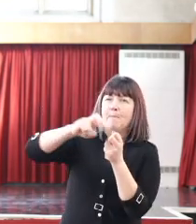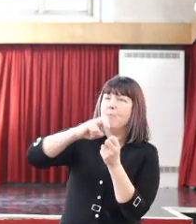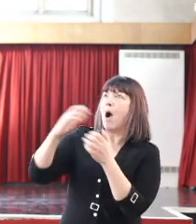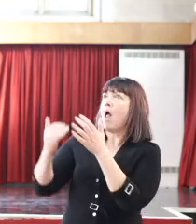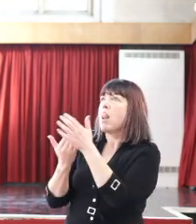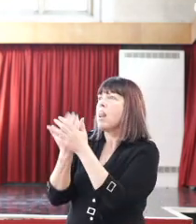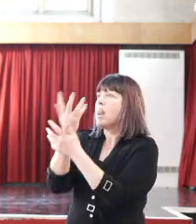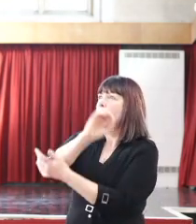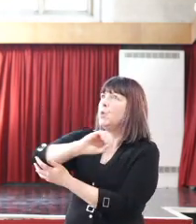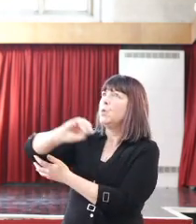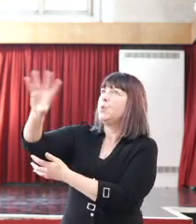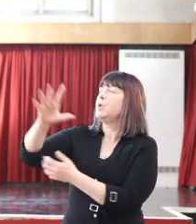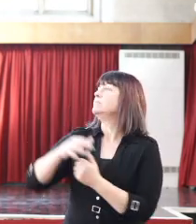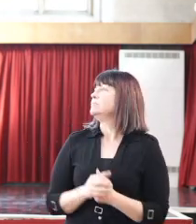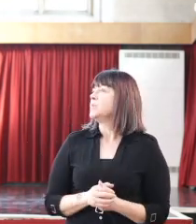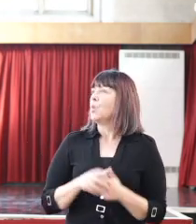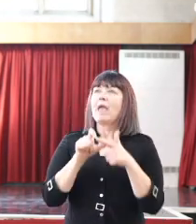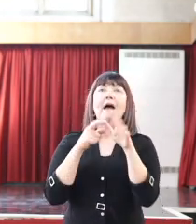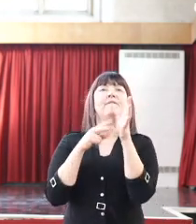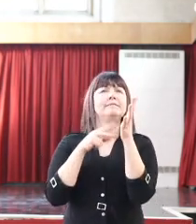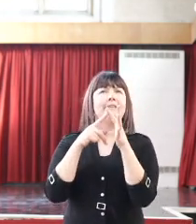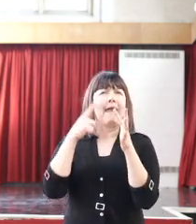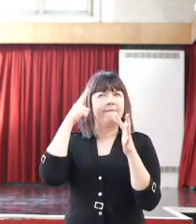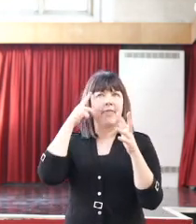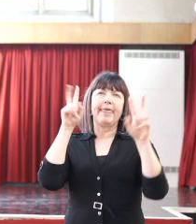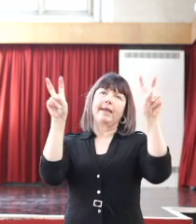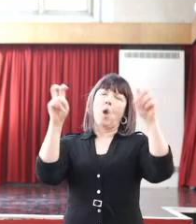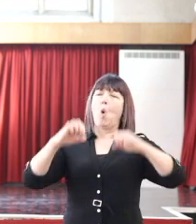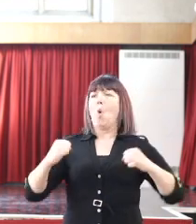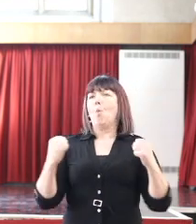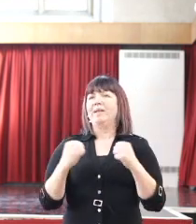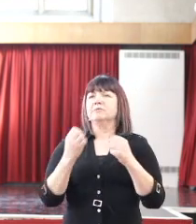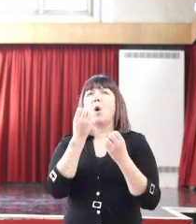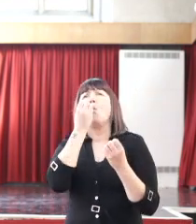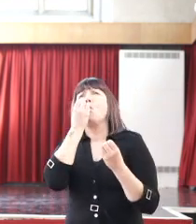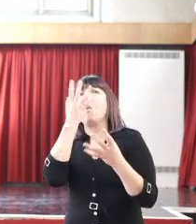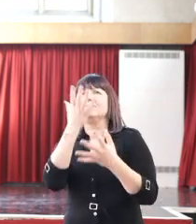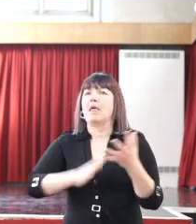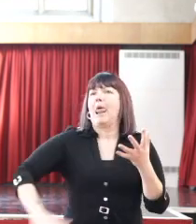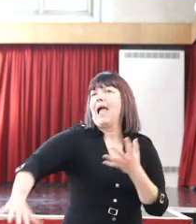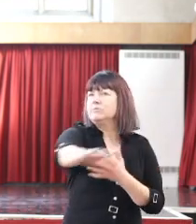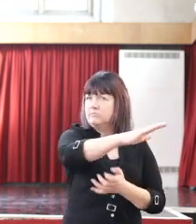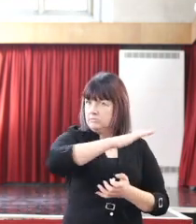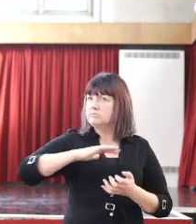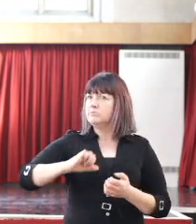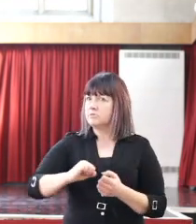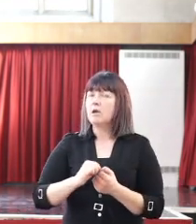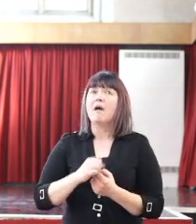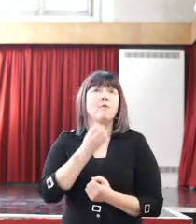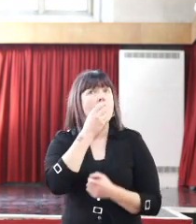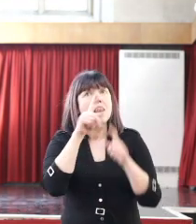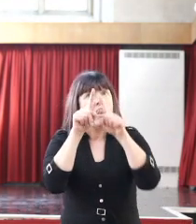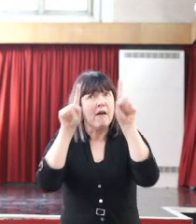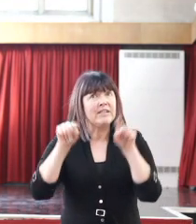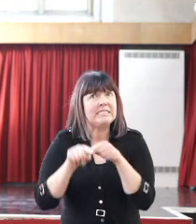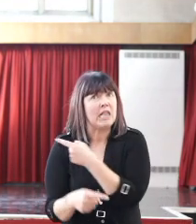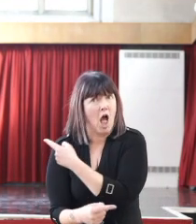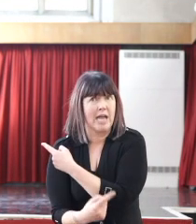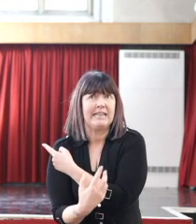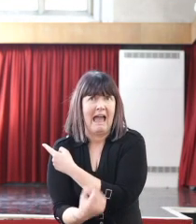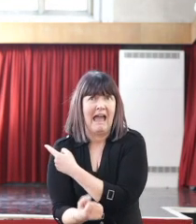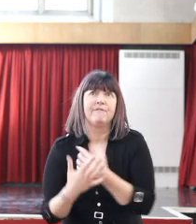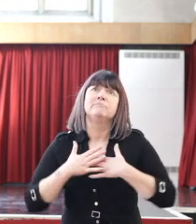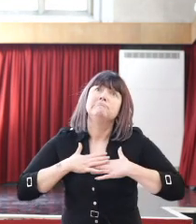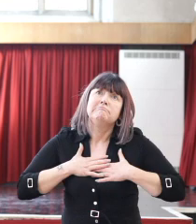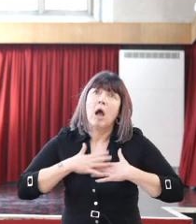have Dave Perry doing the Winter Wonderland. I believe that's here as well, which is an ice sculpture, which I've got a lovely slide of again, which you can't see. And I'll keep going through